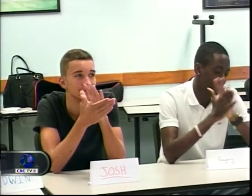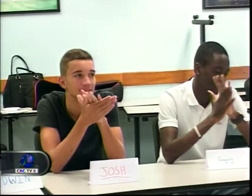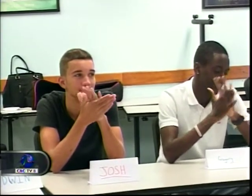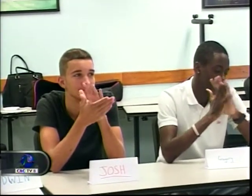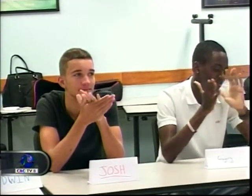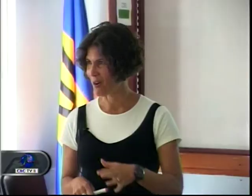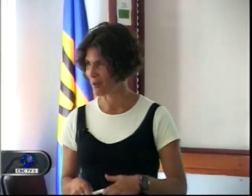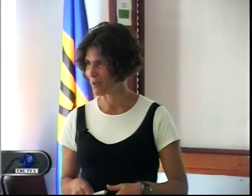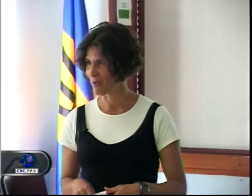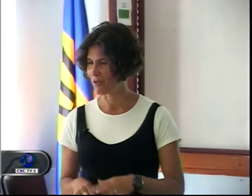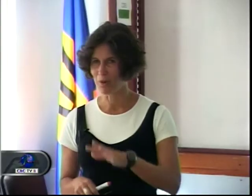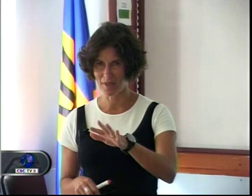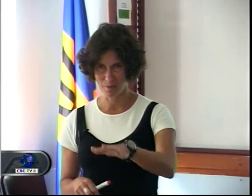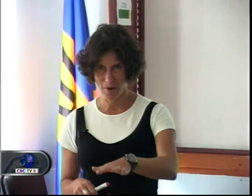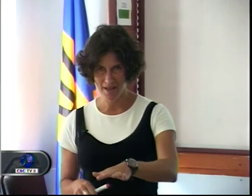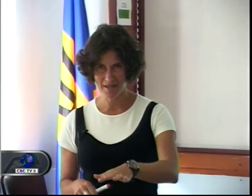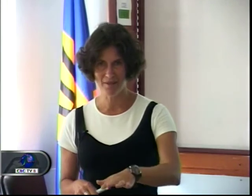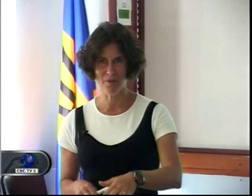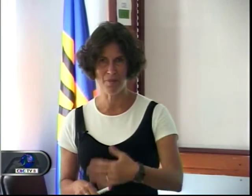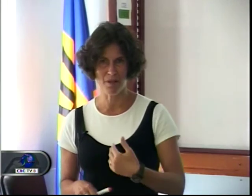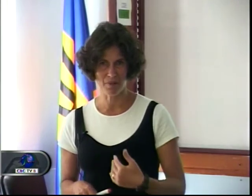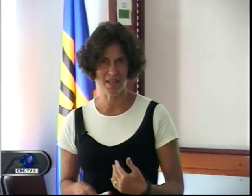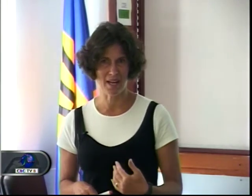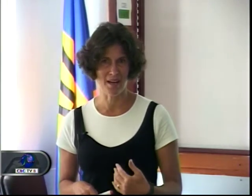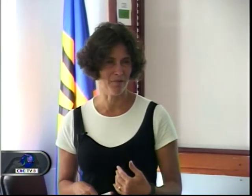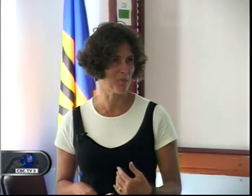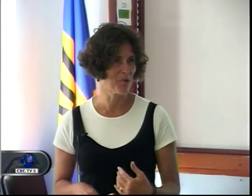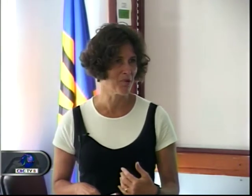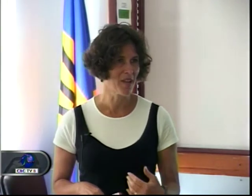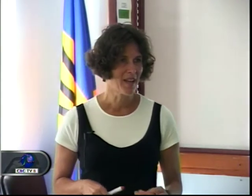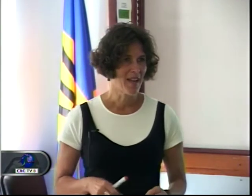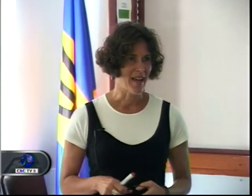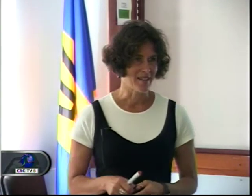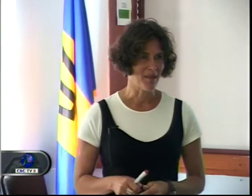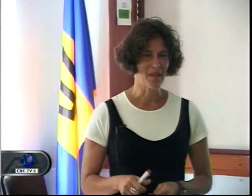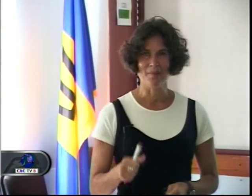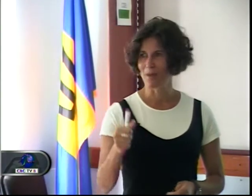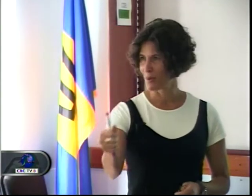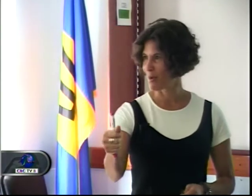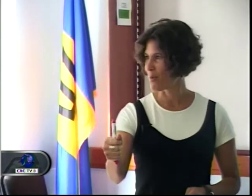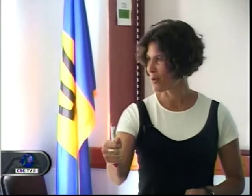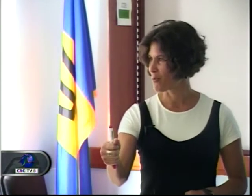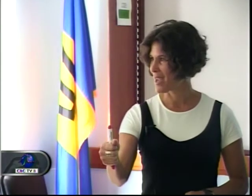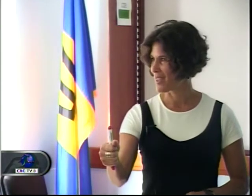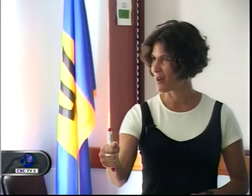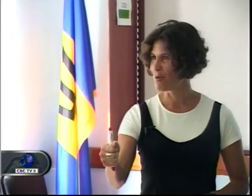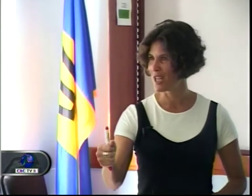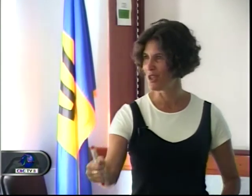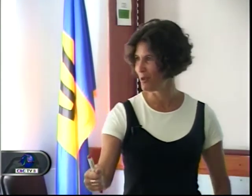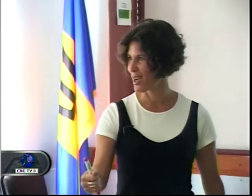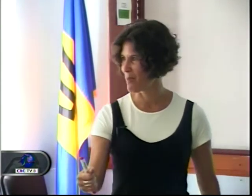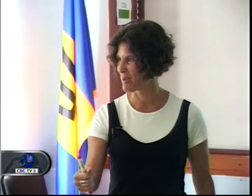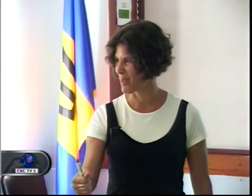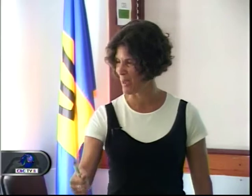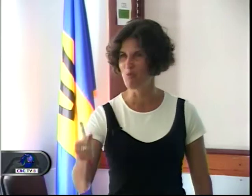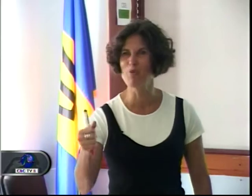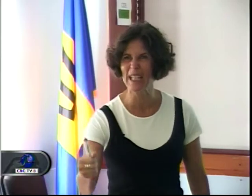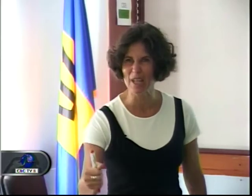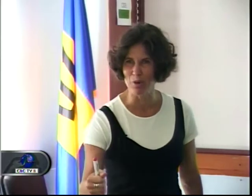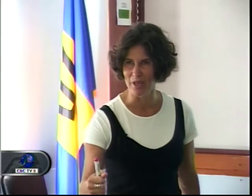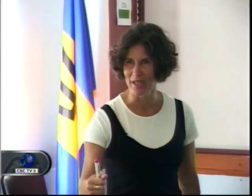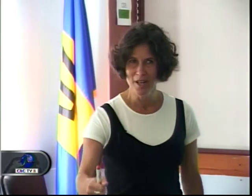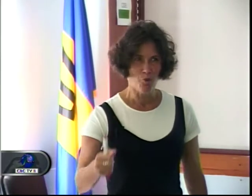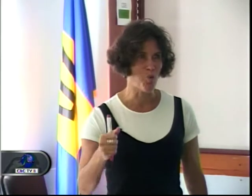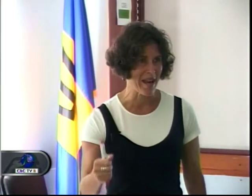at the 1984 Olympic Games. For me, it was getting out of a pool, and sometimes there was a reporter right there who needed you to come up with something